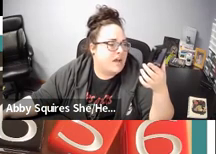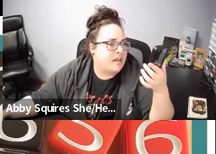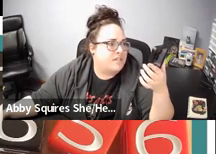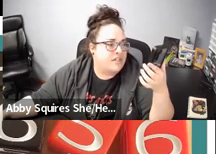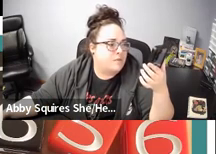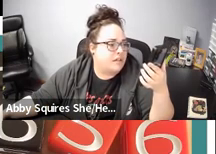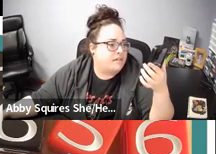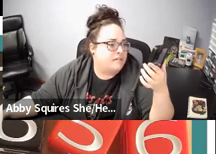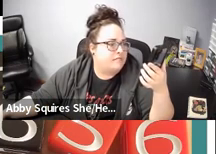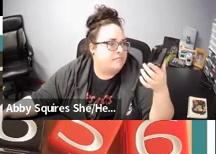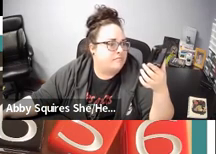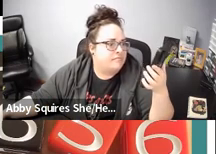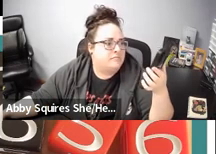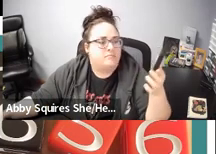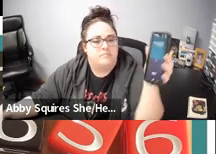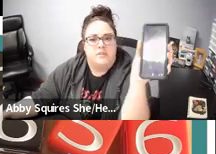roll 5d20.